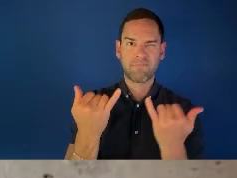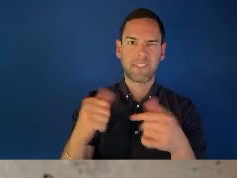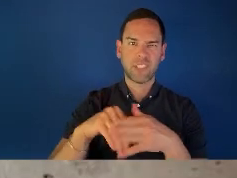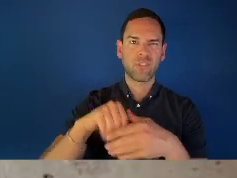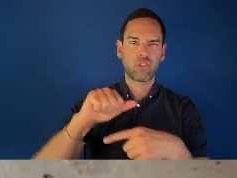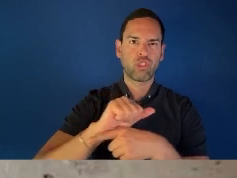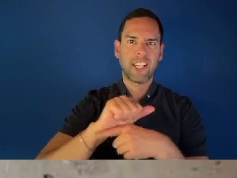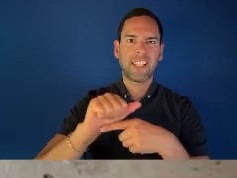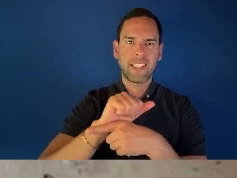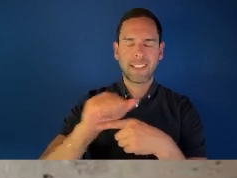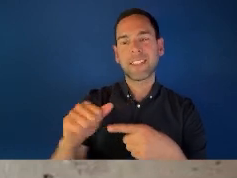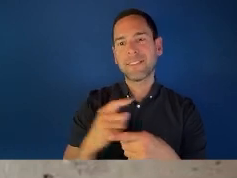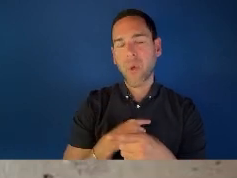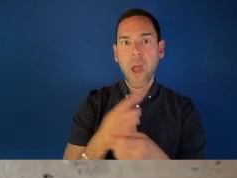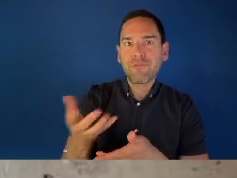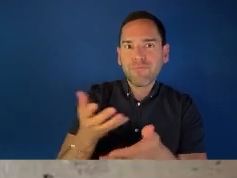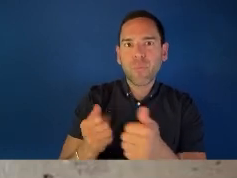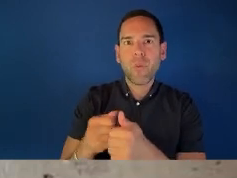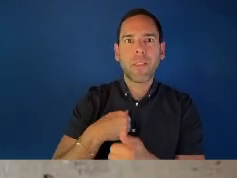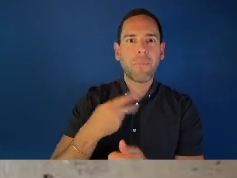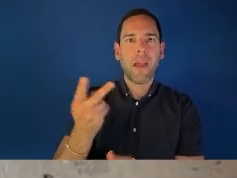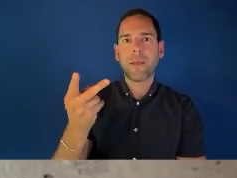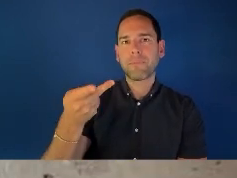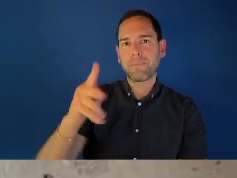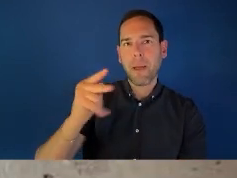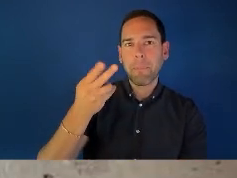and Dragons with my friends.